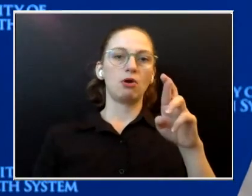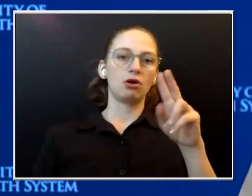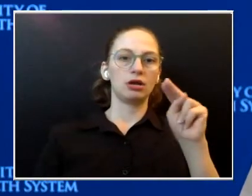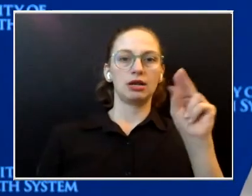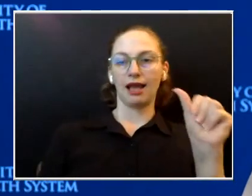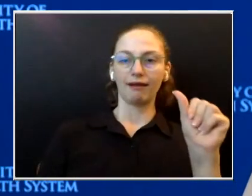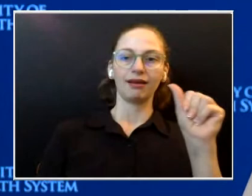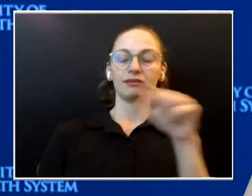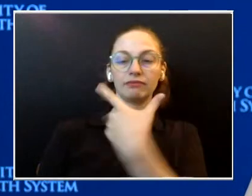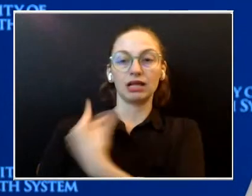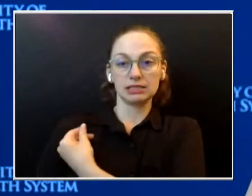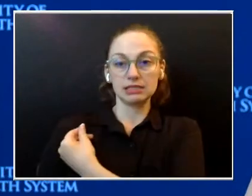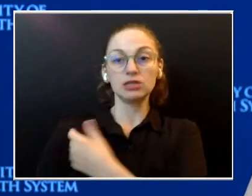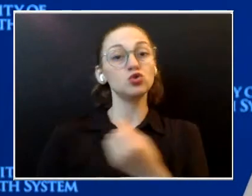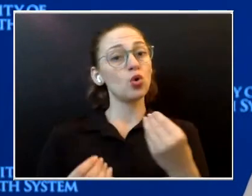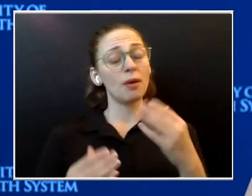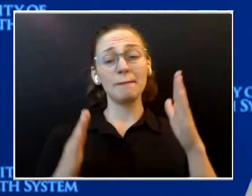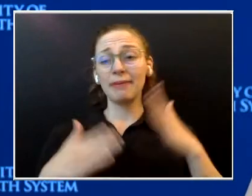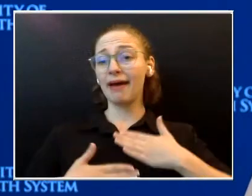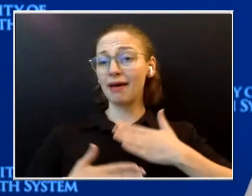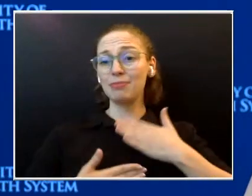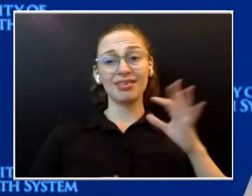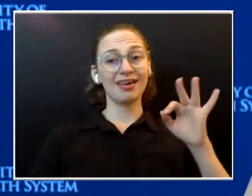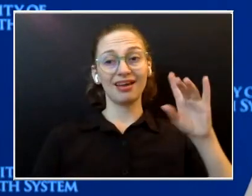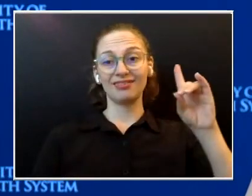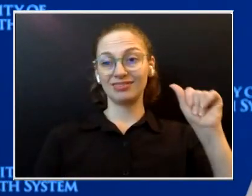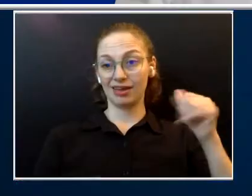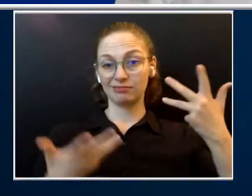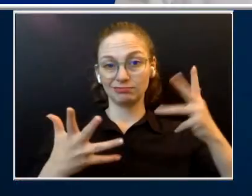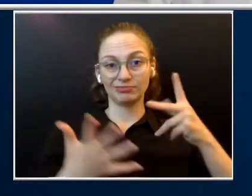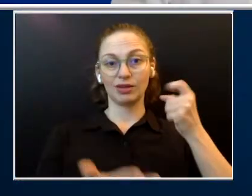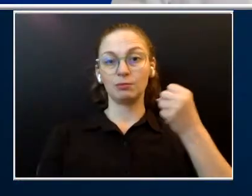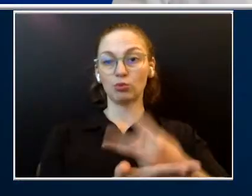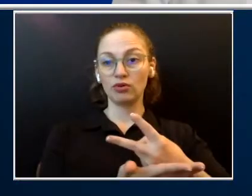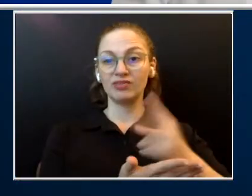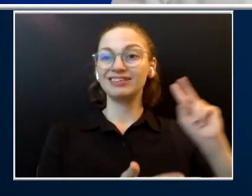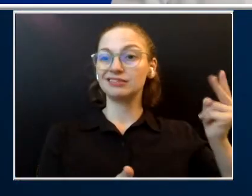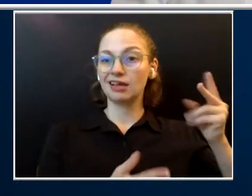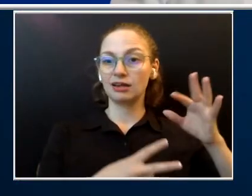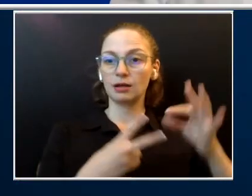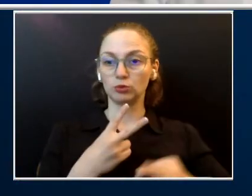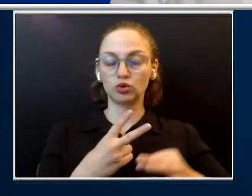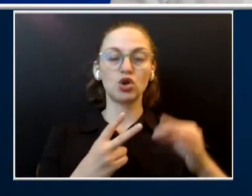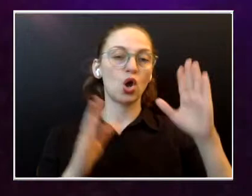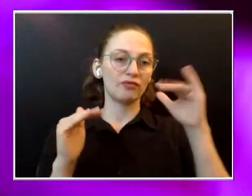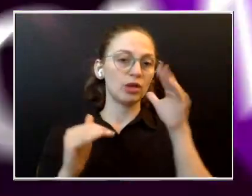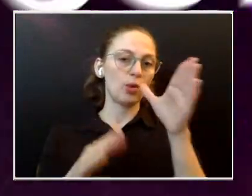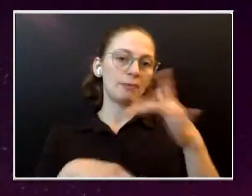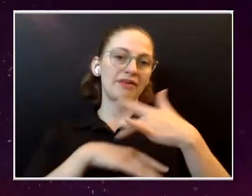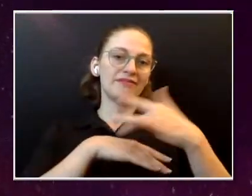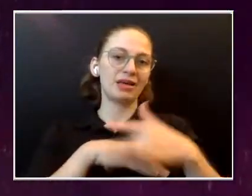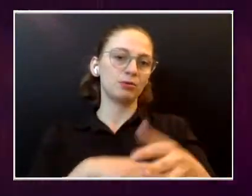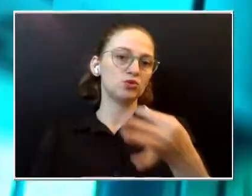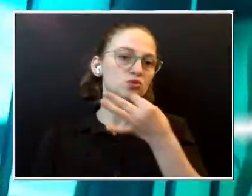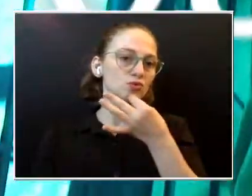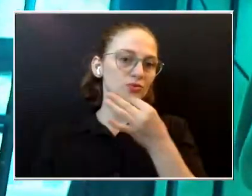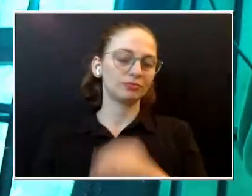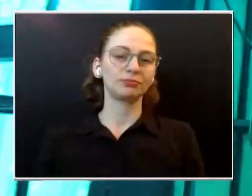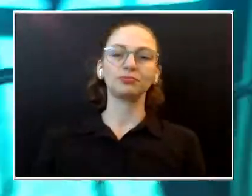the FDA gave approval to that, and hopefully that will roll out soon as well. Yep, totally with you. Okay, Alexis Delset is watching for questions from our